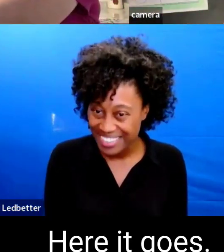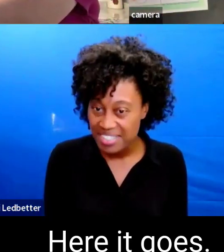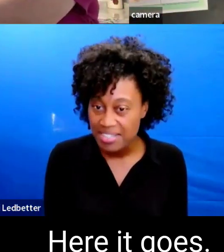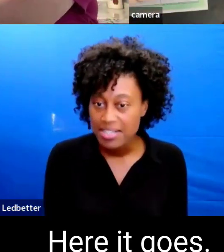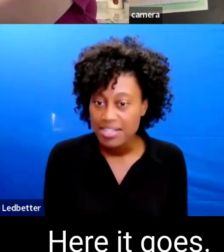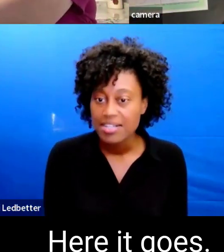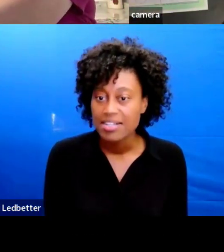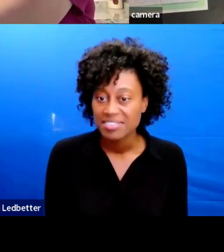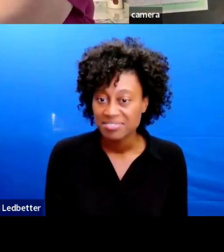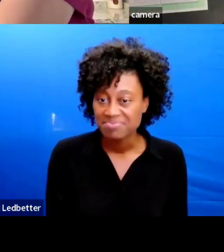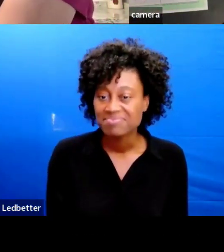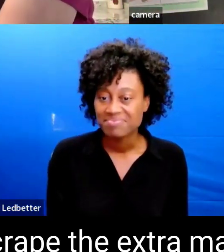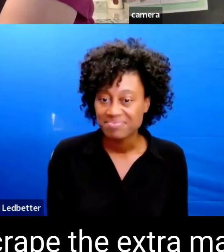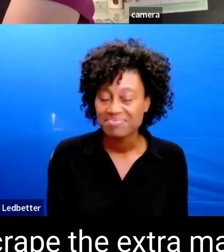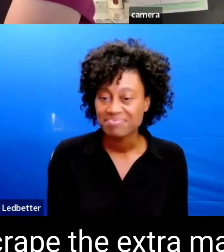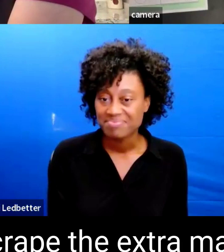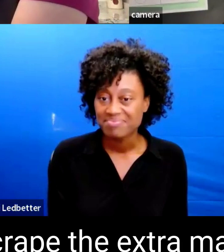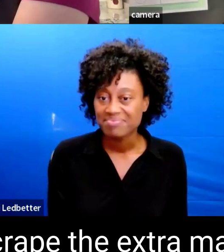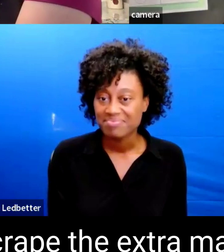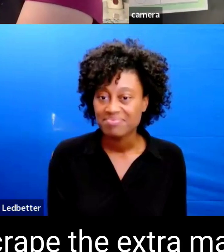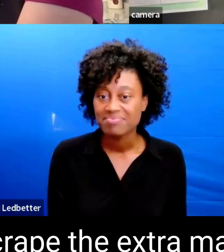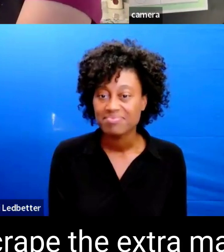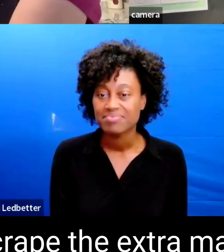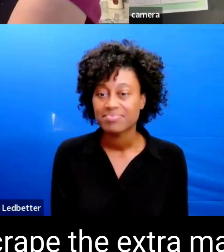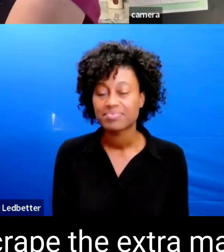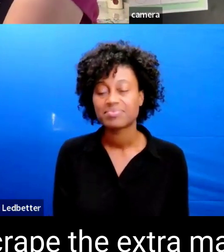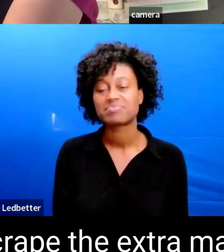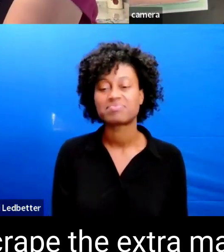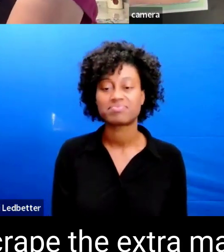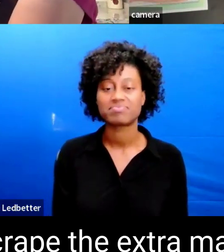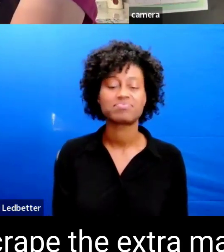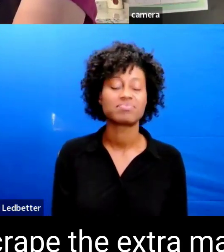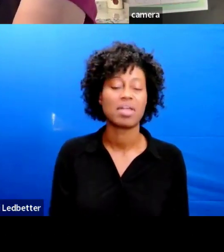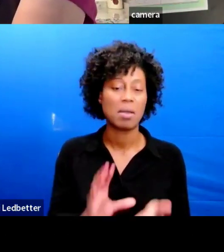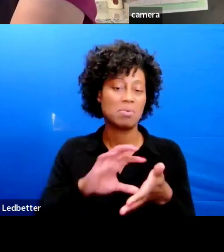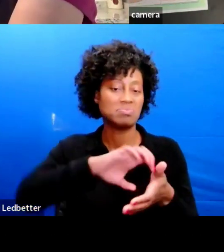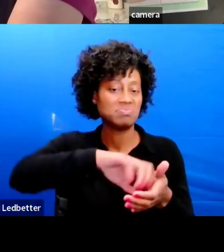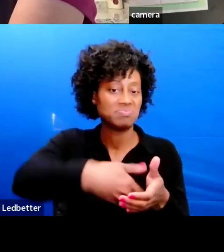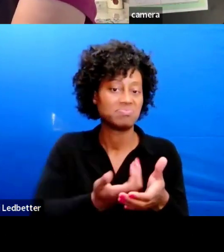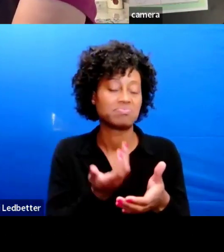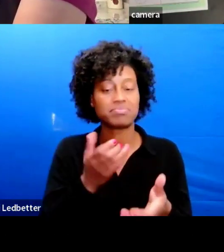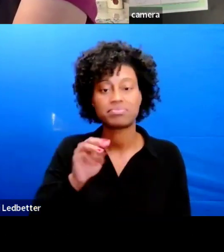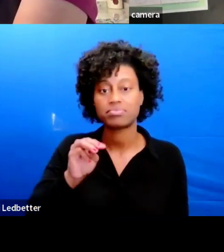There it goes. And I'm going to scrape the extra mayonnaise out of the cup.